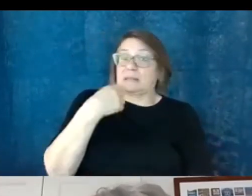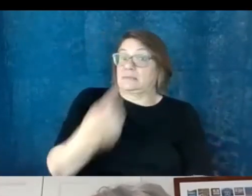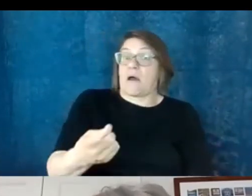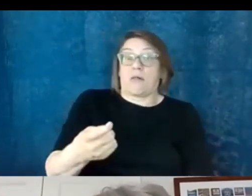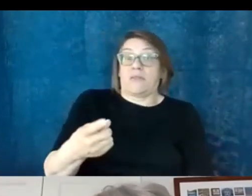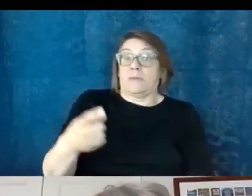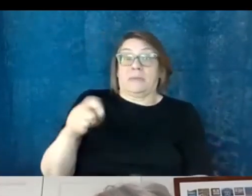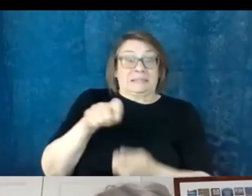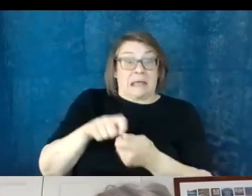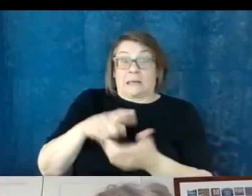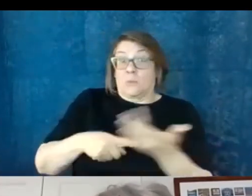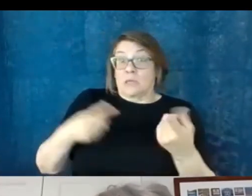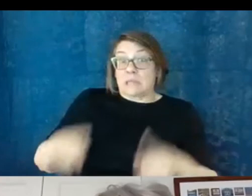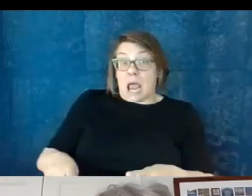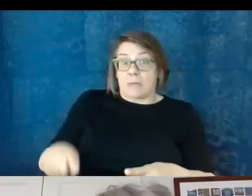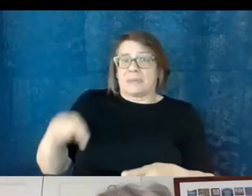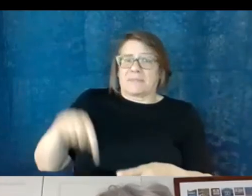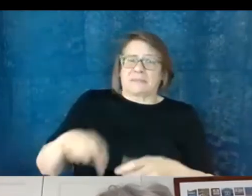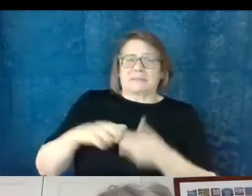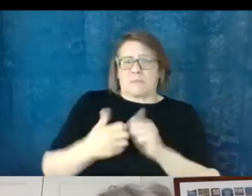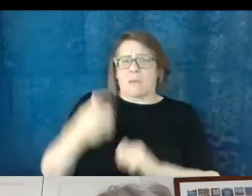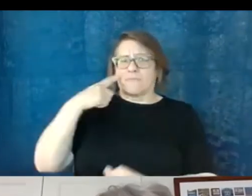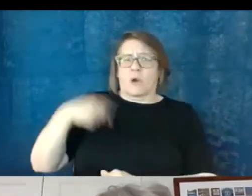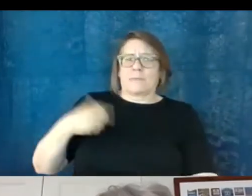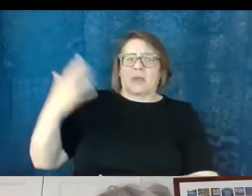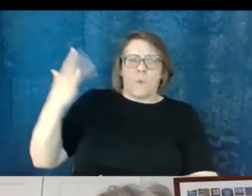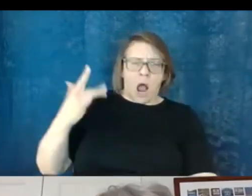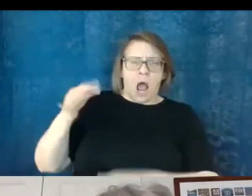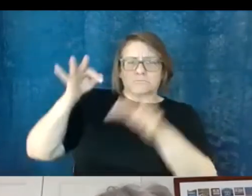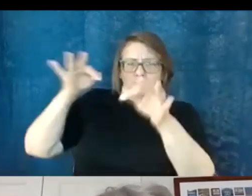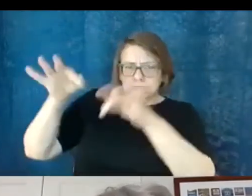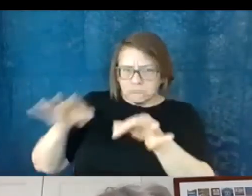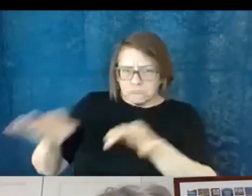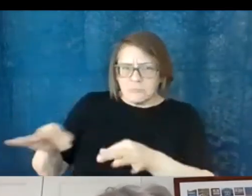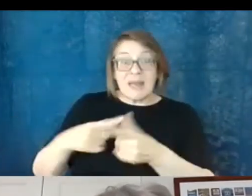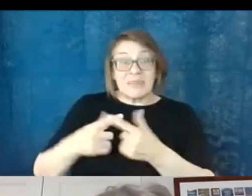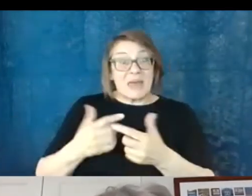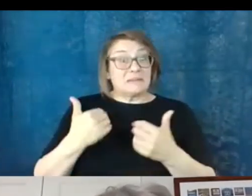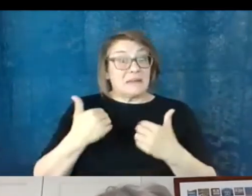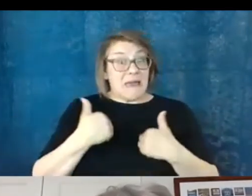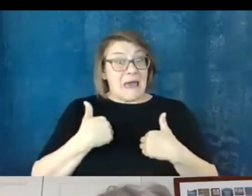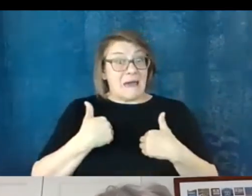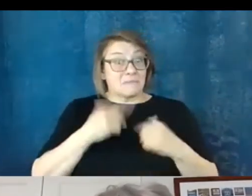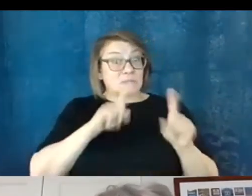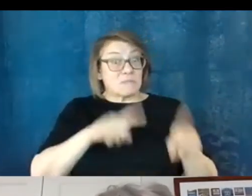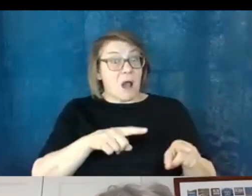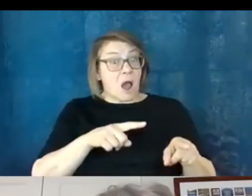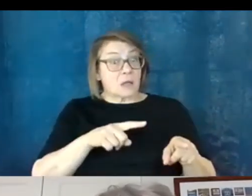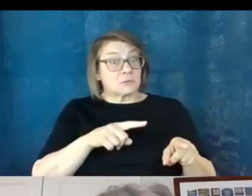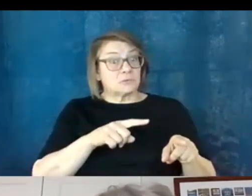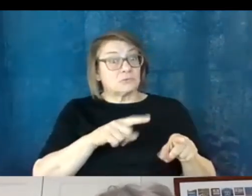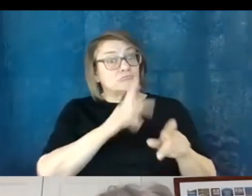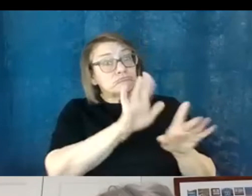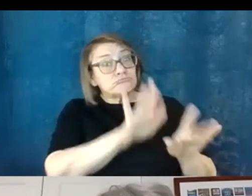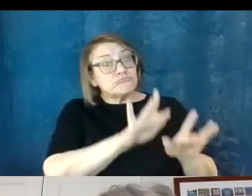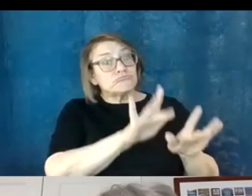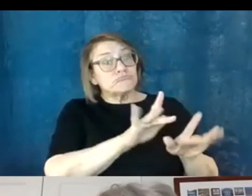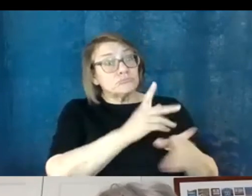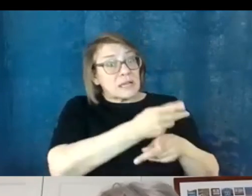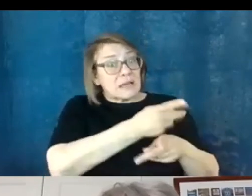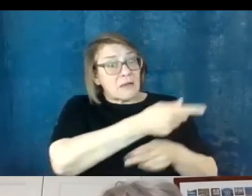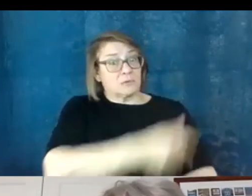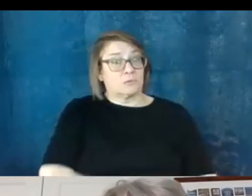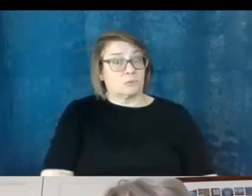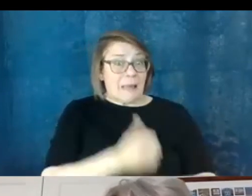what's happening and this is why it's a problem for me, and have them genuinely care and try to help you. So that's what I'd like